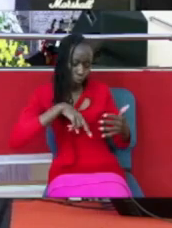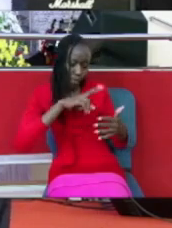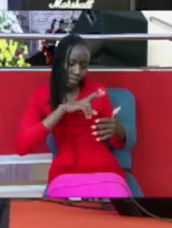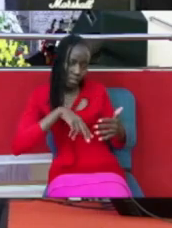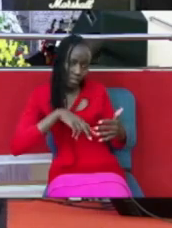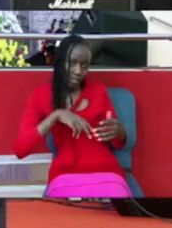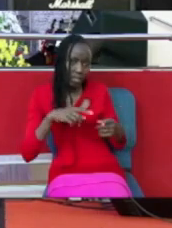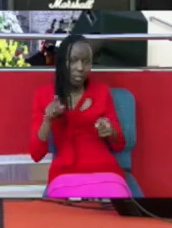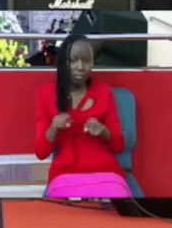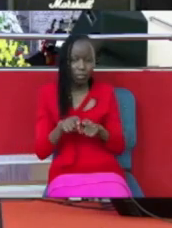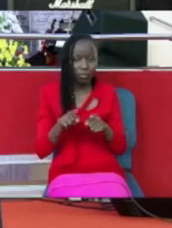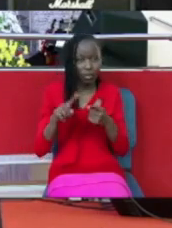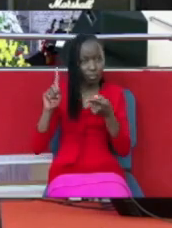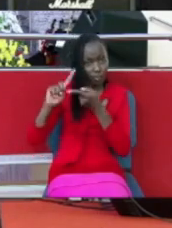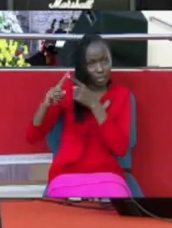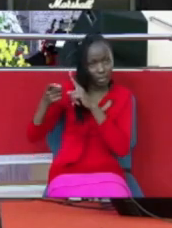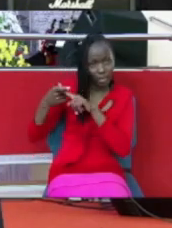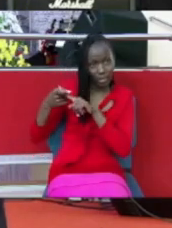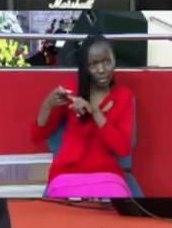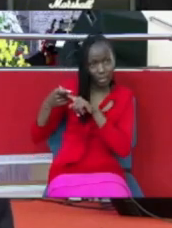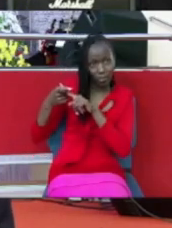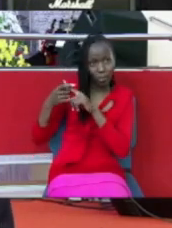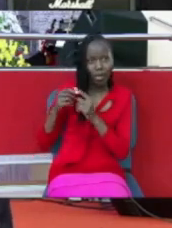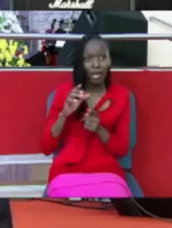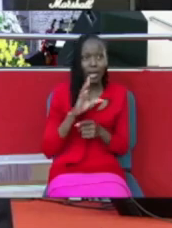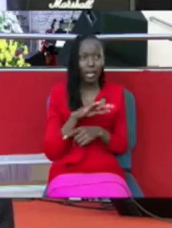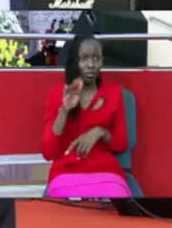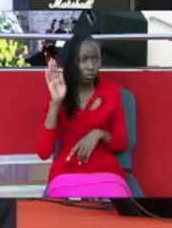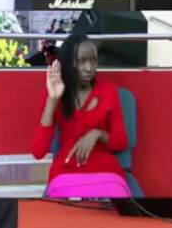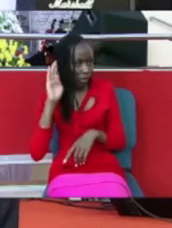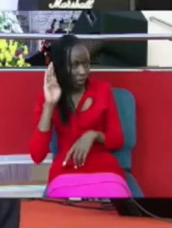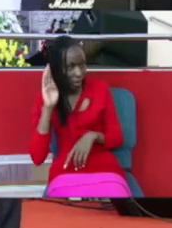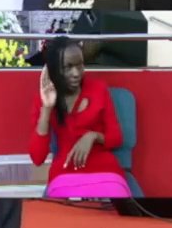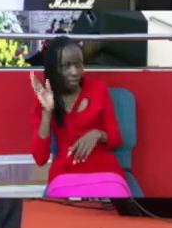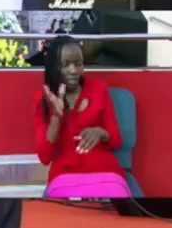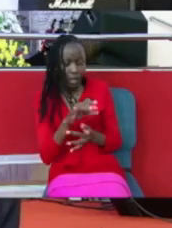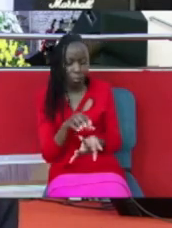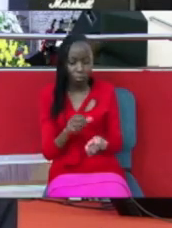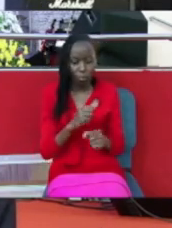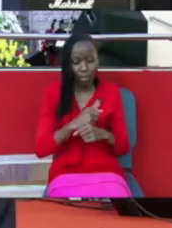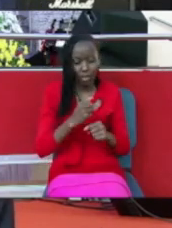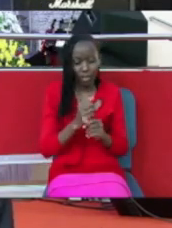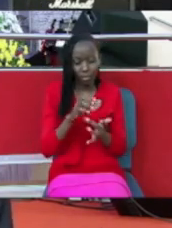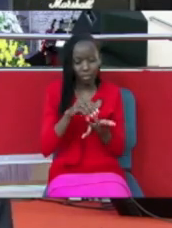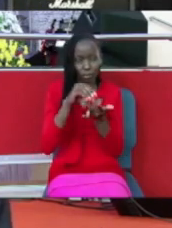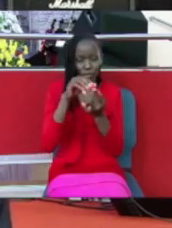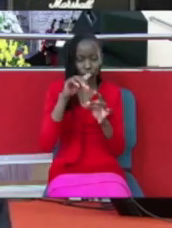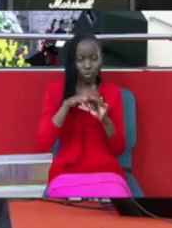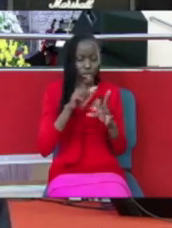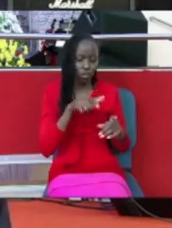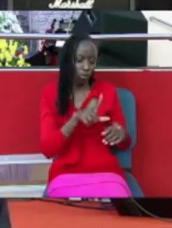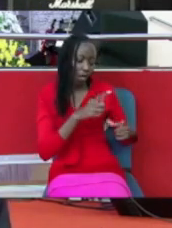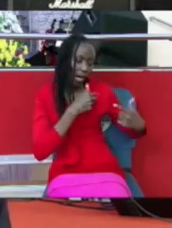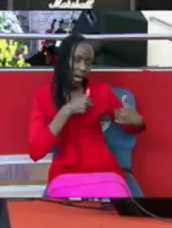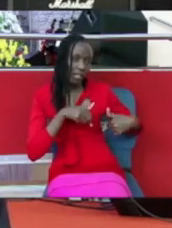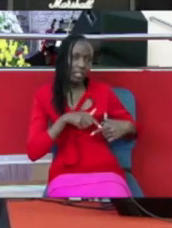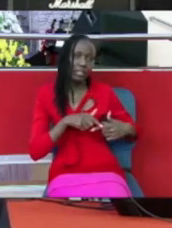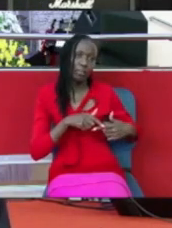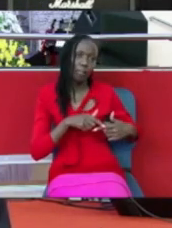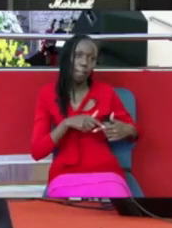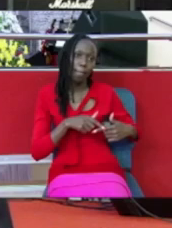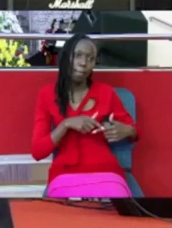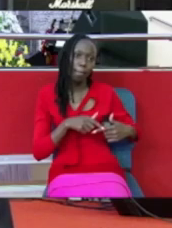you meditated on the ulitafakari, same, and you hid it and treasured it in your na heart. Na uliweka na kuifanya dhamana ndani ya moyo